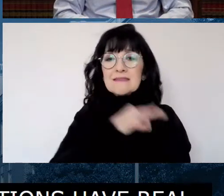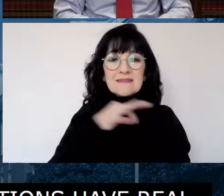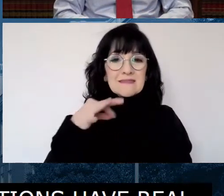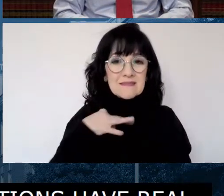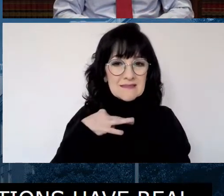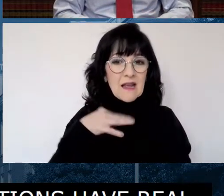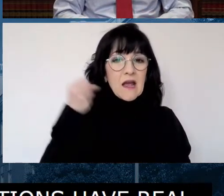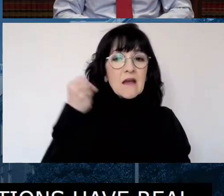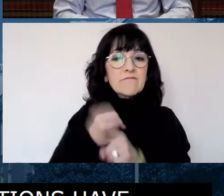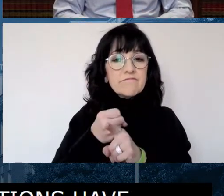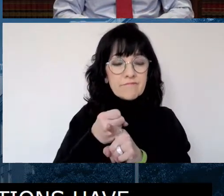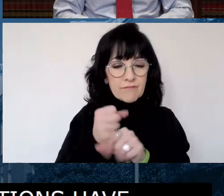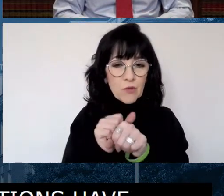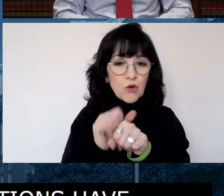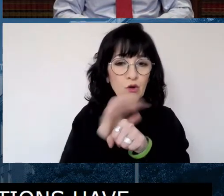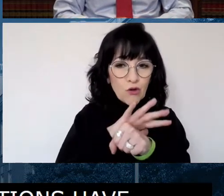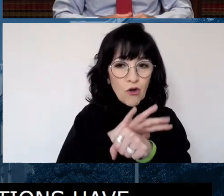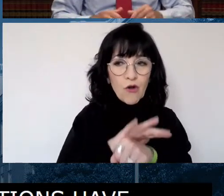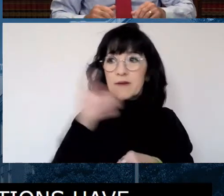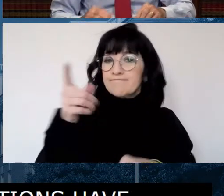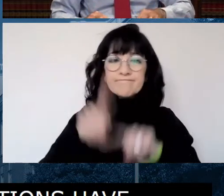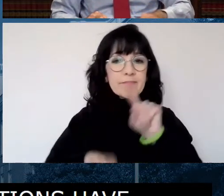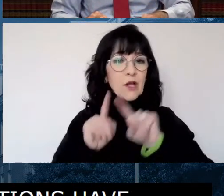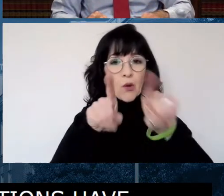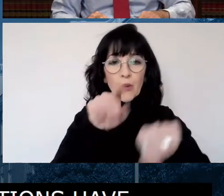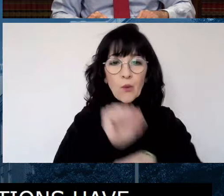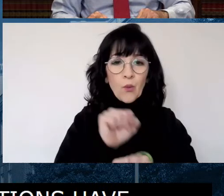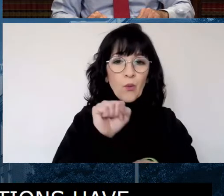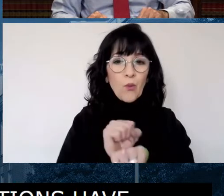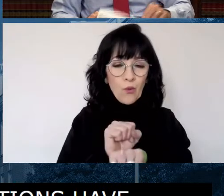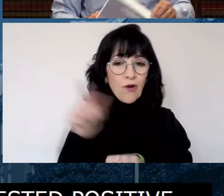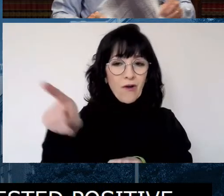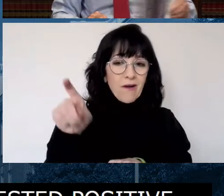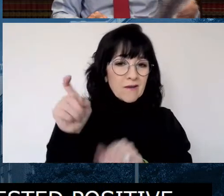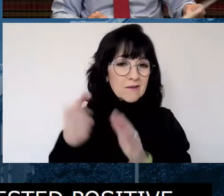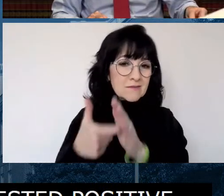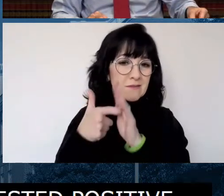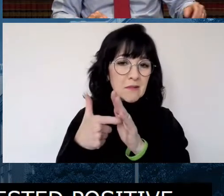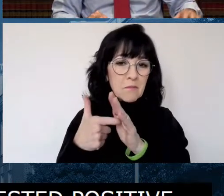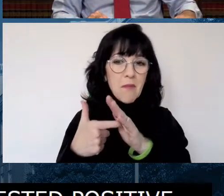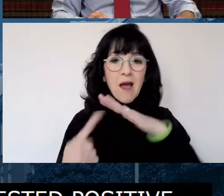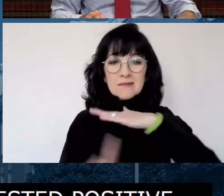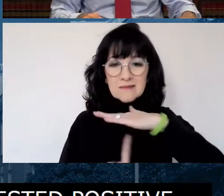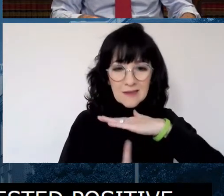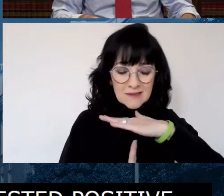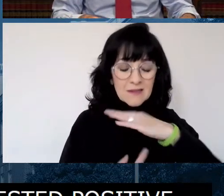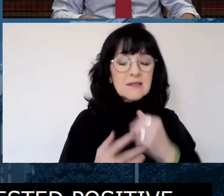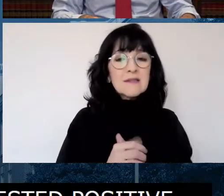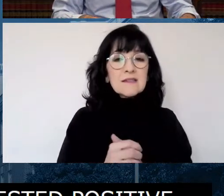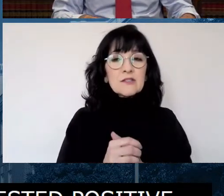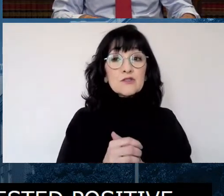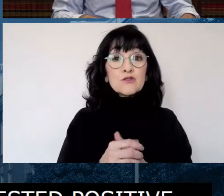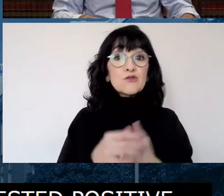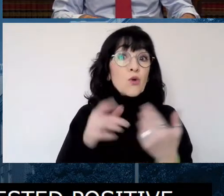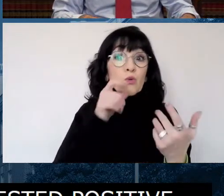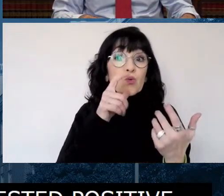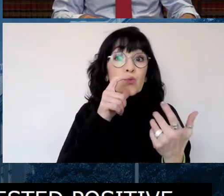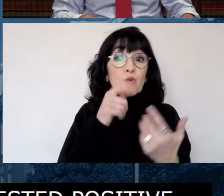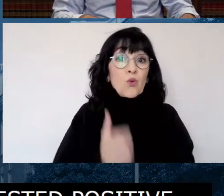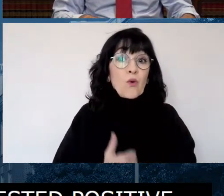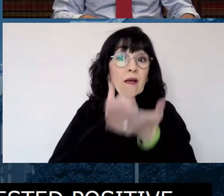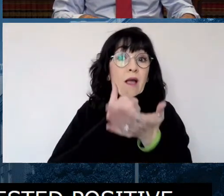people over their capacity in all the hospitals up and down our state, and our National Guard came up big in every